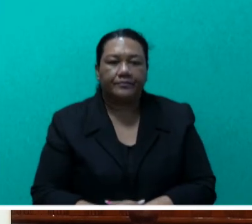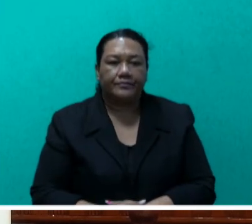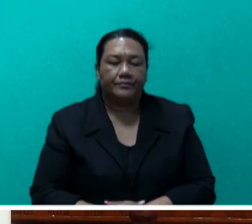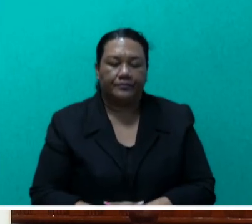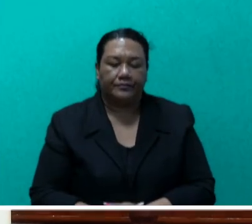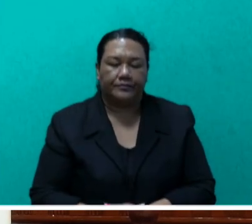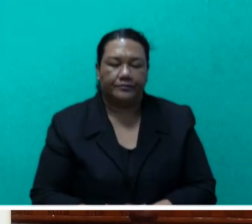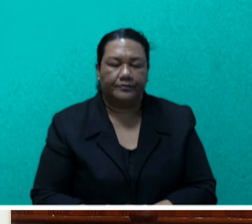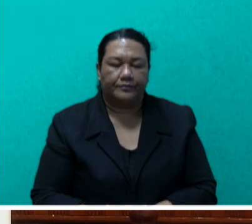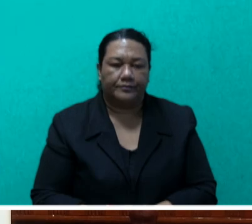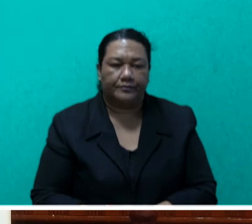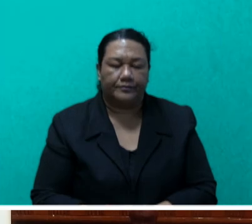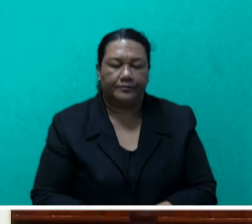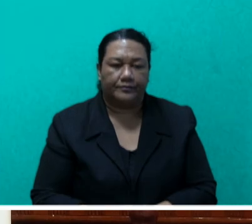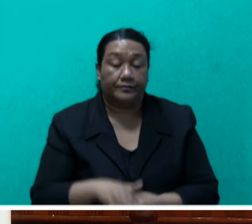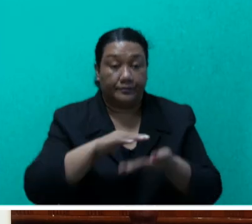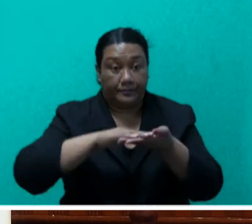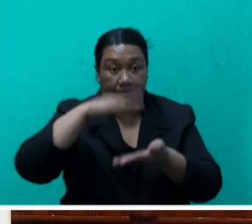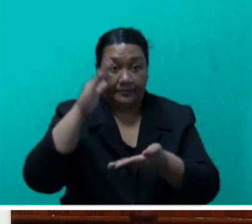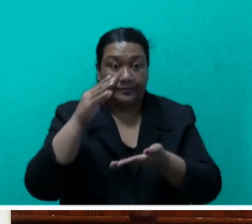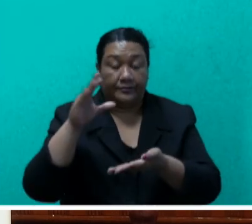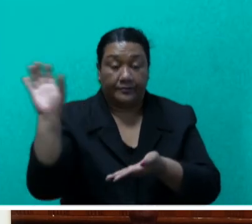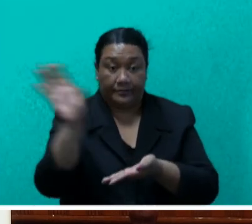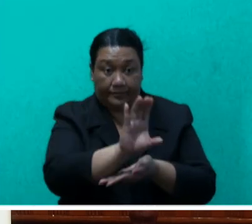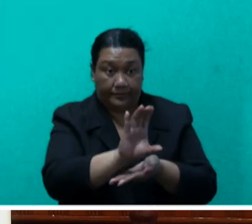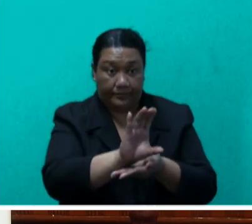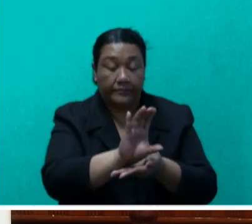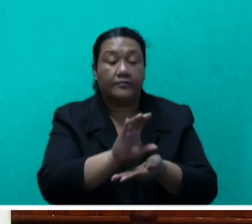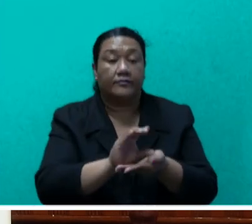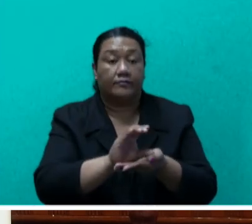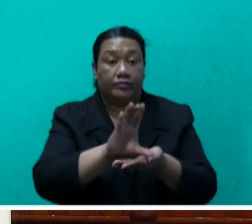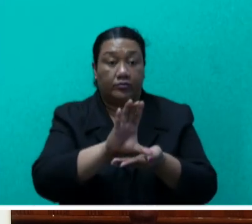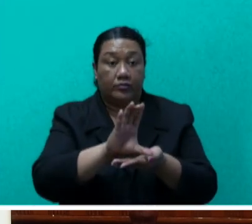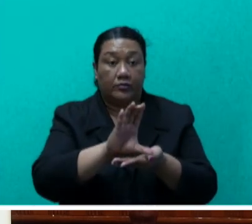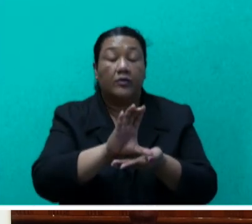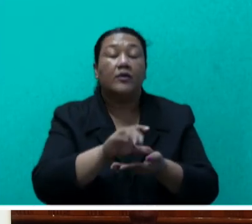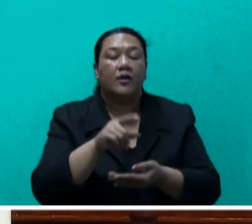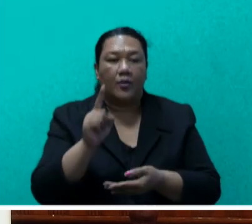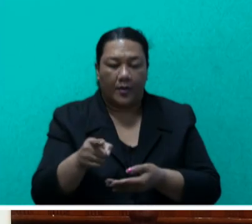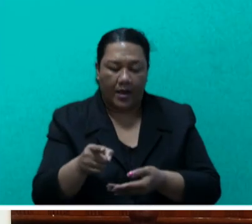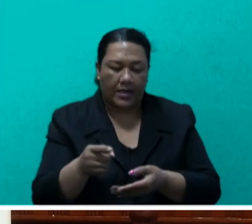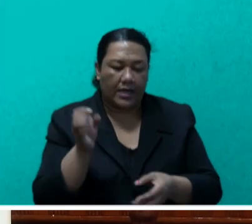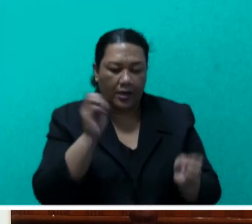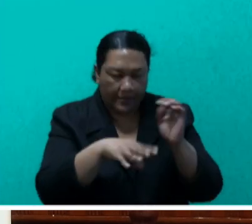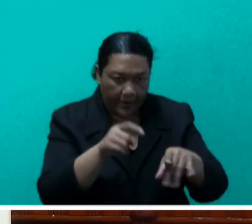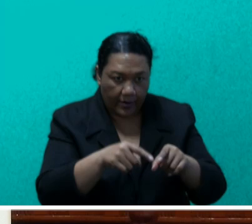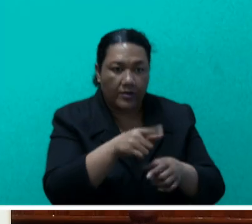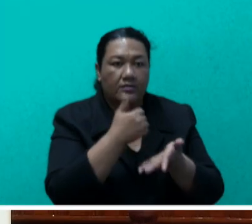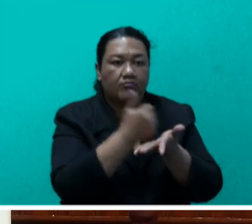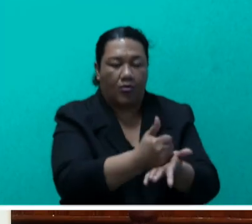the increased funding will complement works that have already been progressed at this